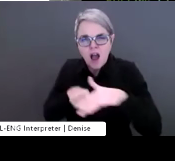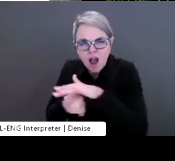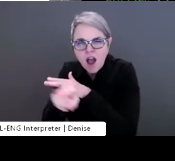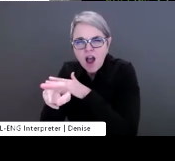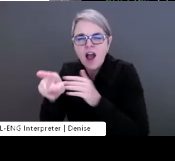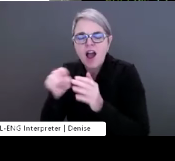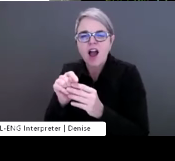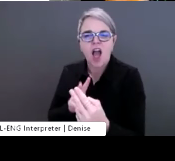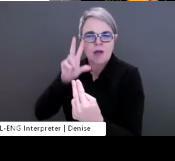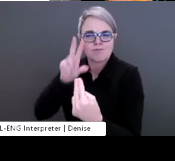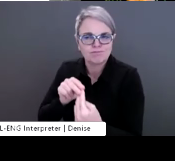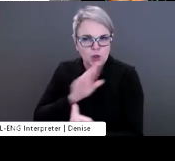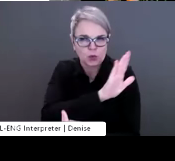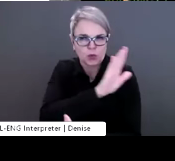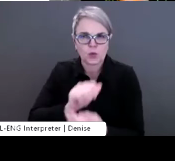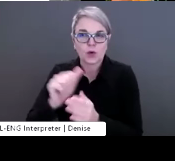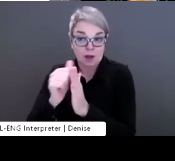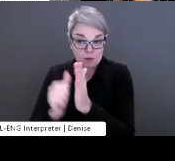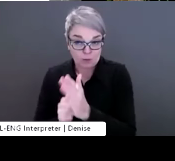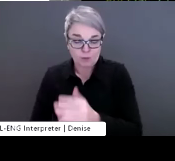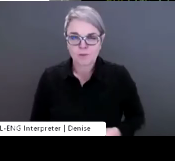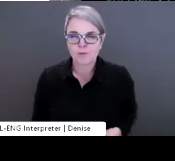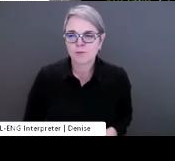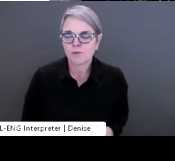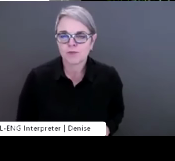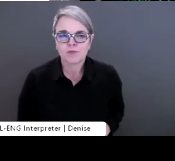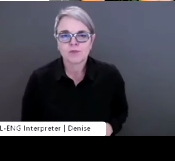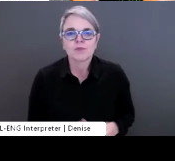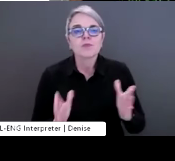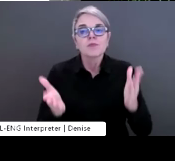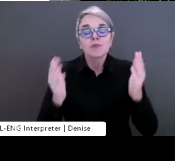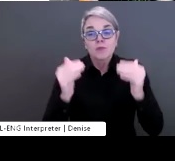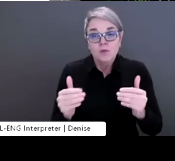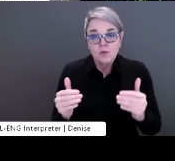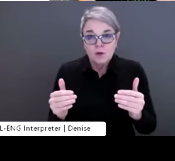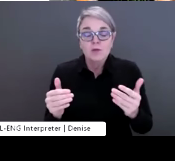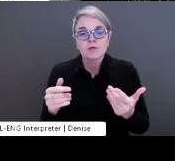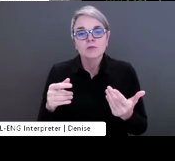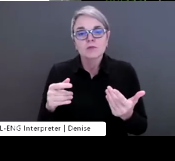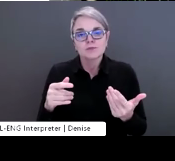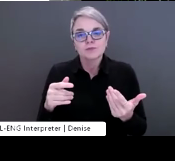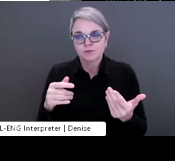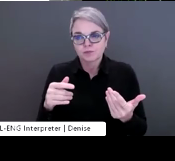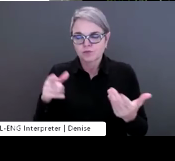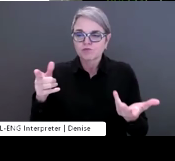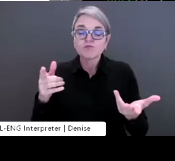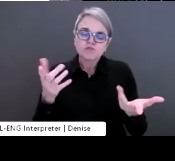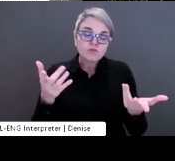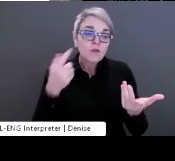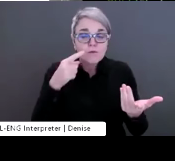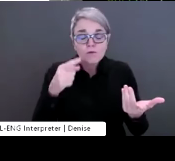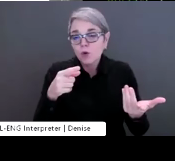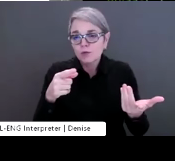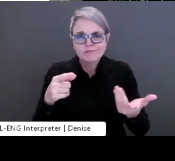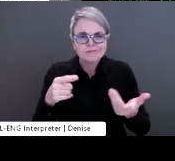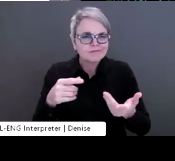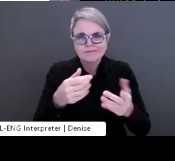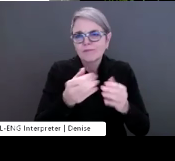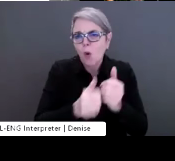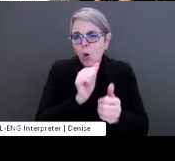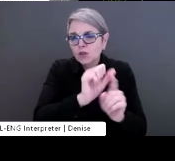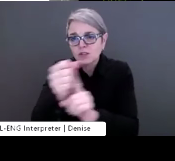In most of those cases, passwords are key, but there are different tools that they have at their disposal